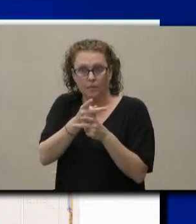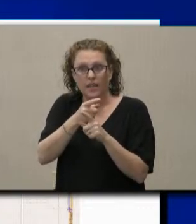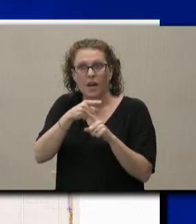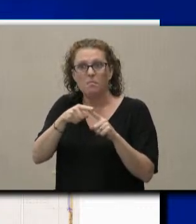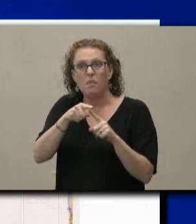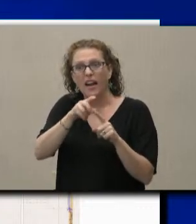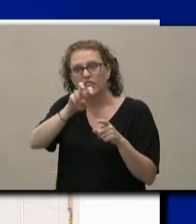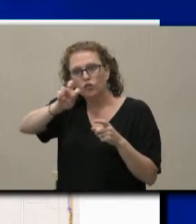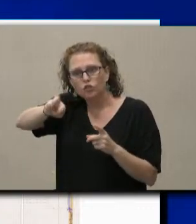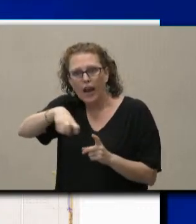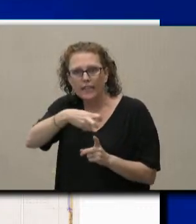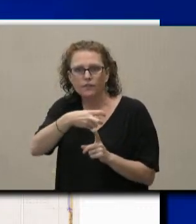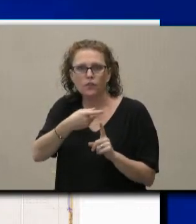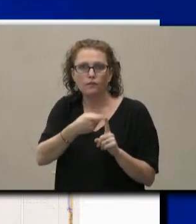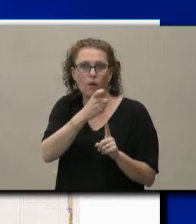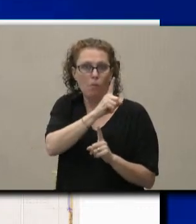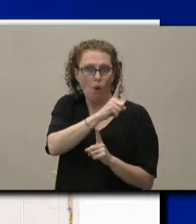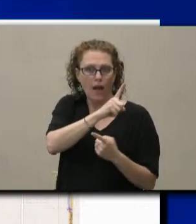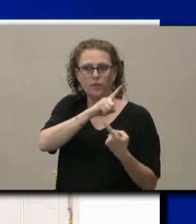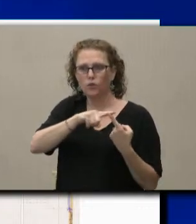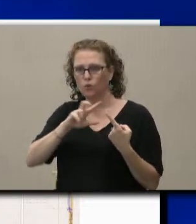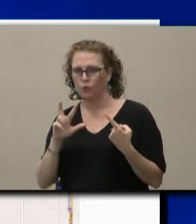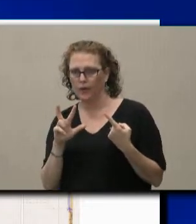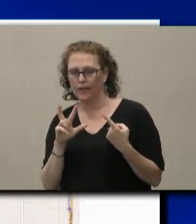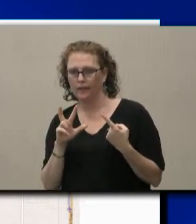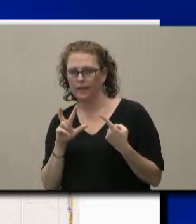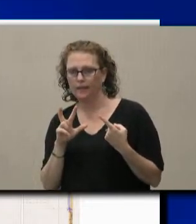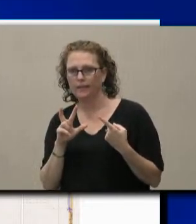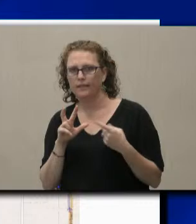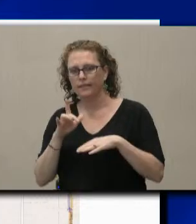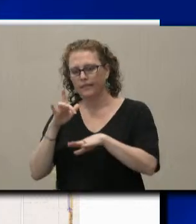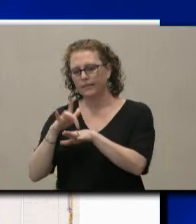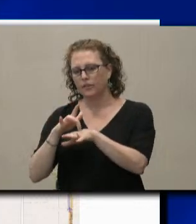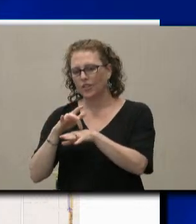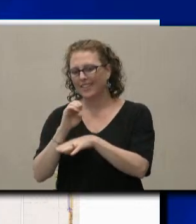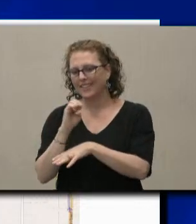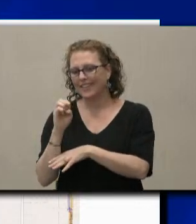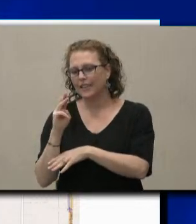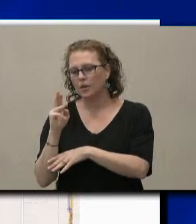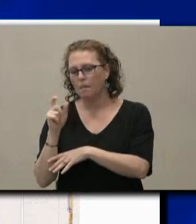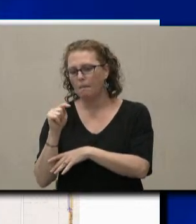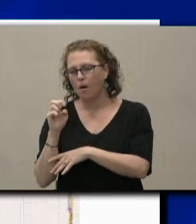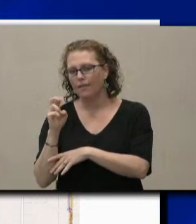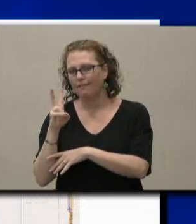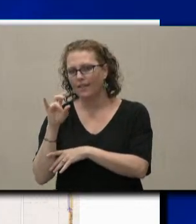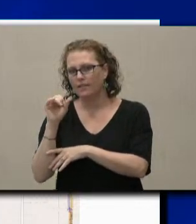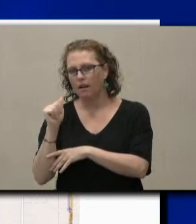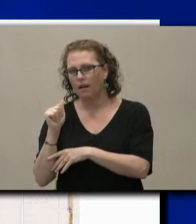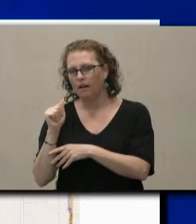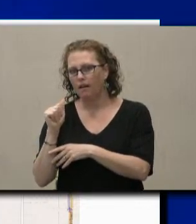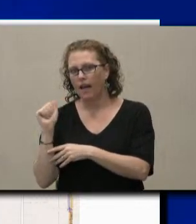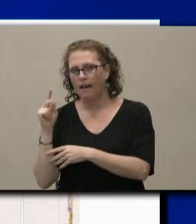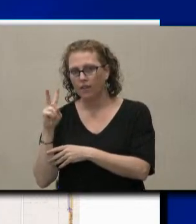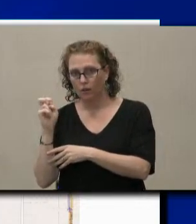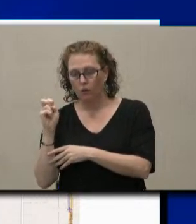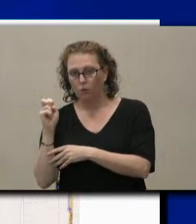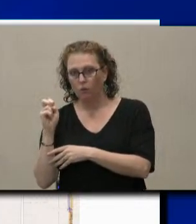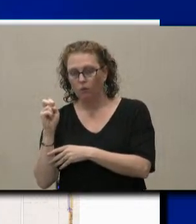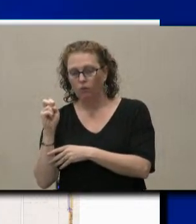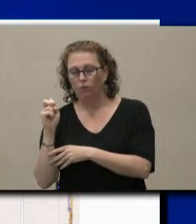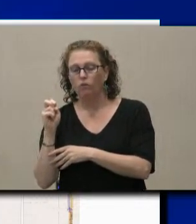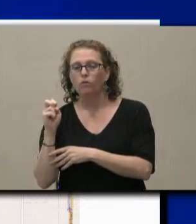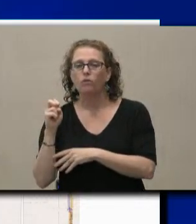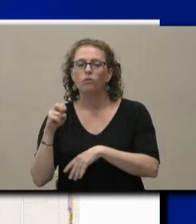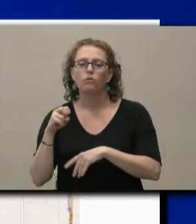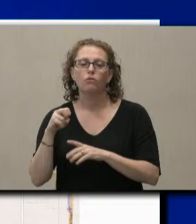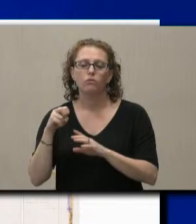area within the Nugget Markets along East Monte Vista Avenue between Allison Drive and Browns Valley Parkway.